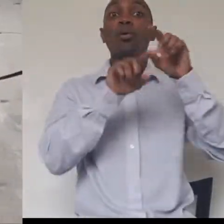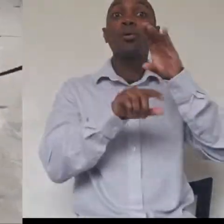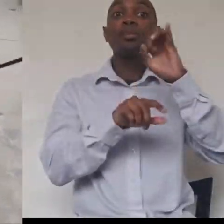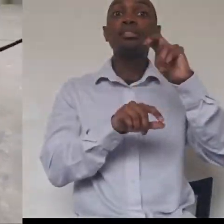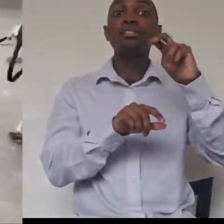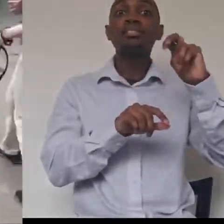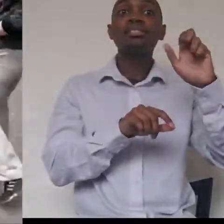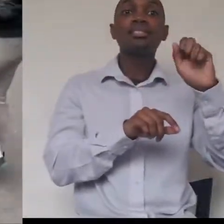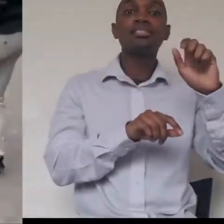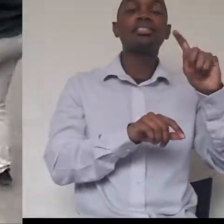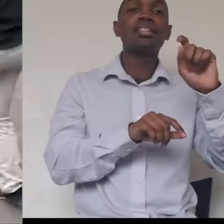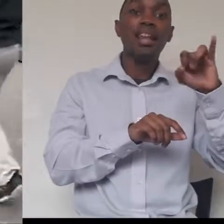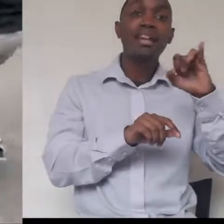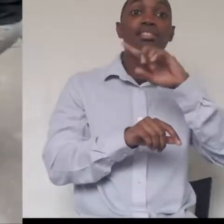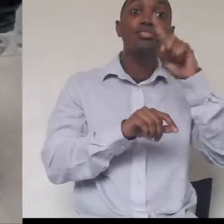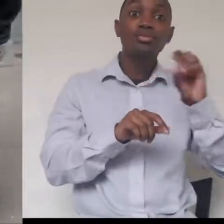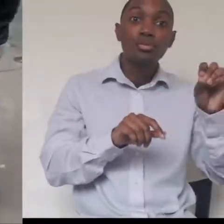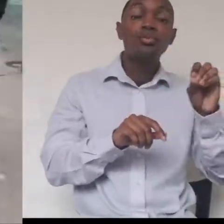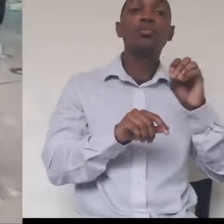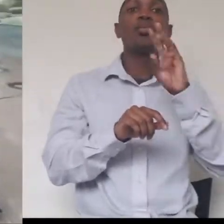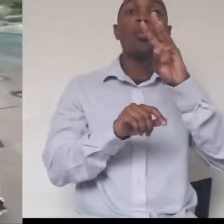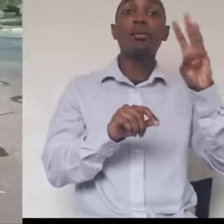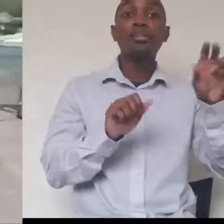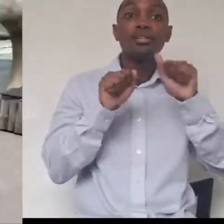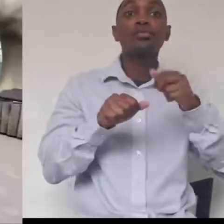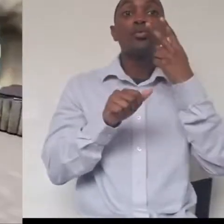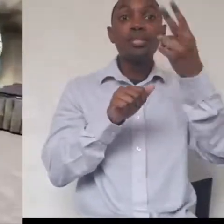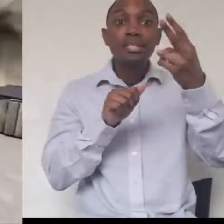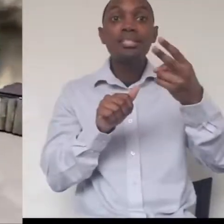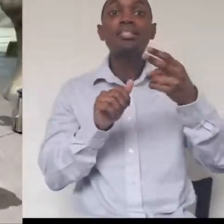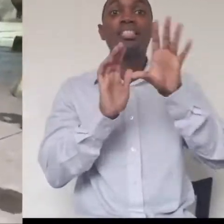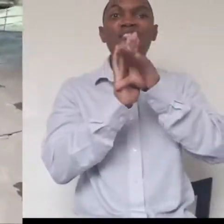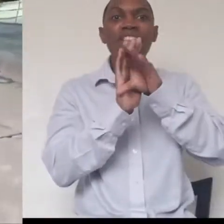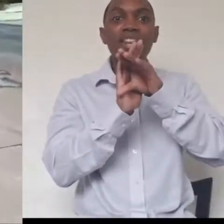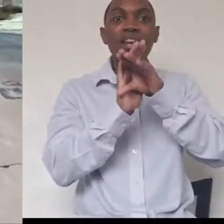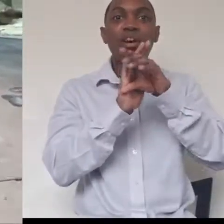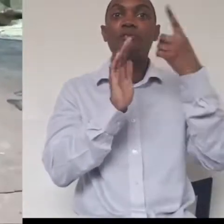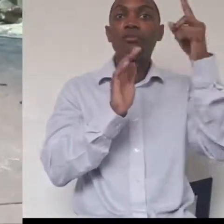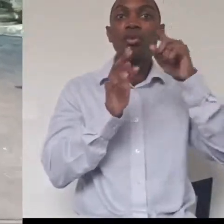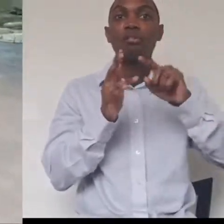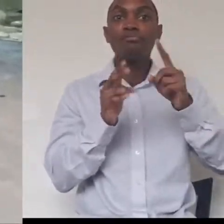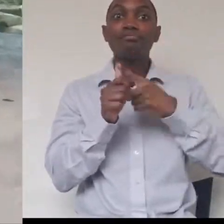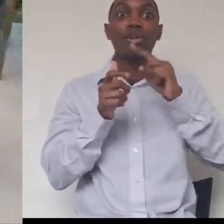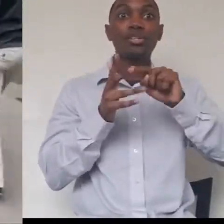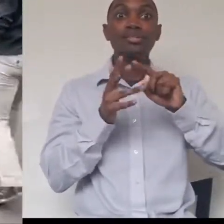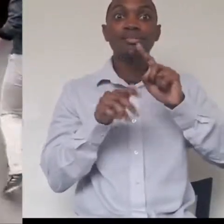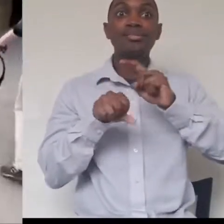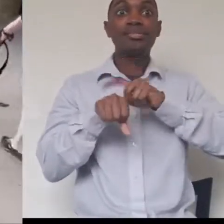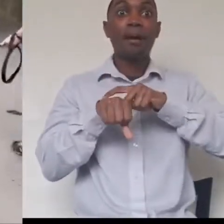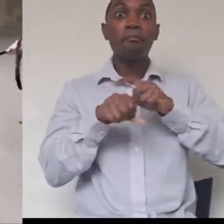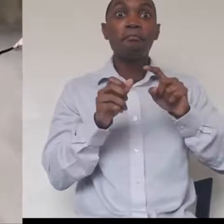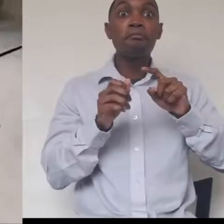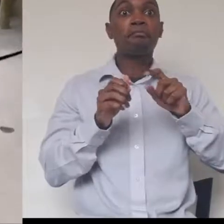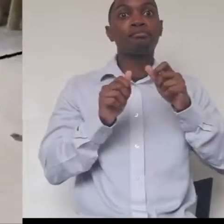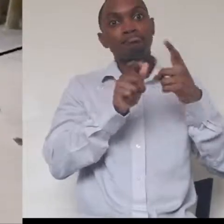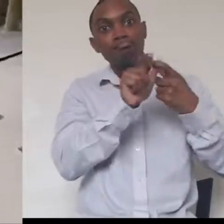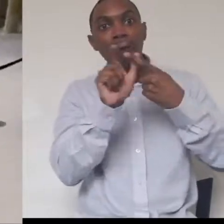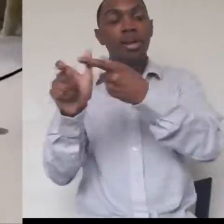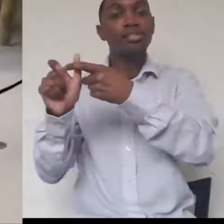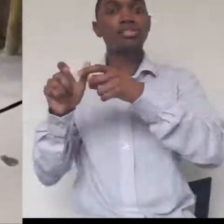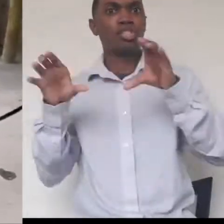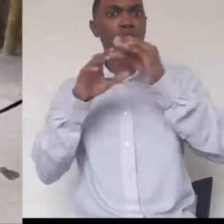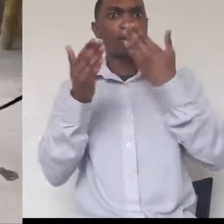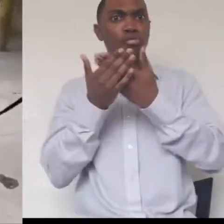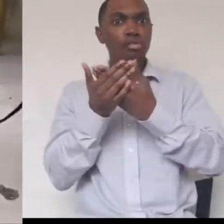the Cincinnati Zoo's website, there is a video of her first run on there. You can see how she did. She did pretty great. And